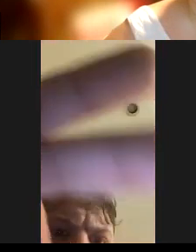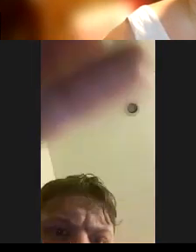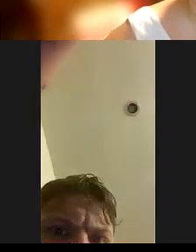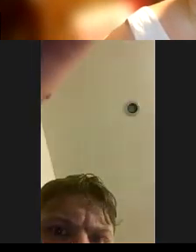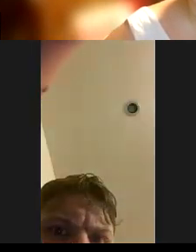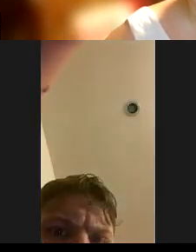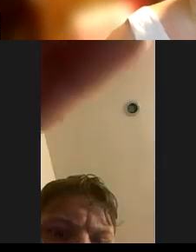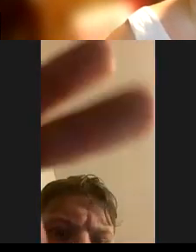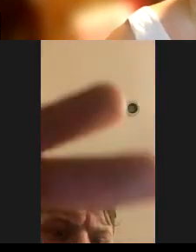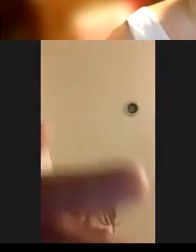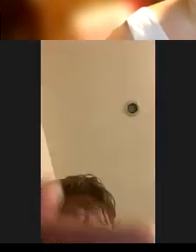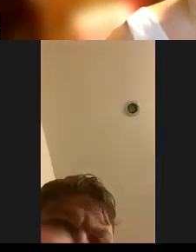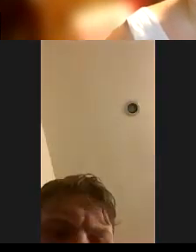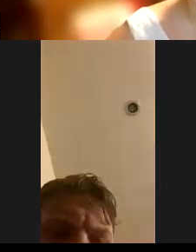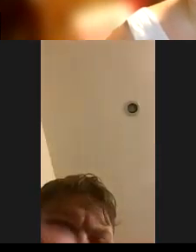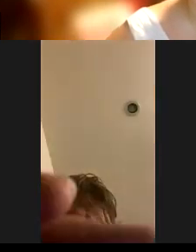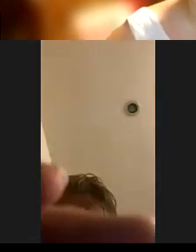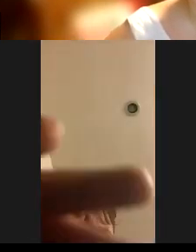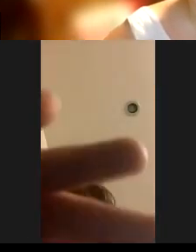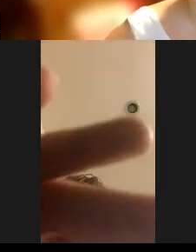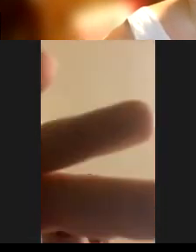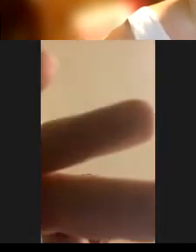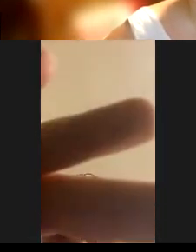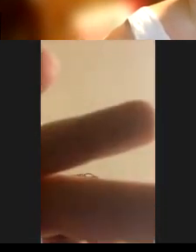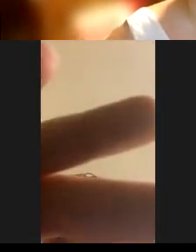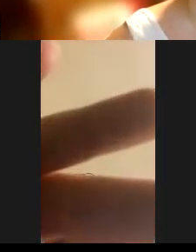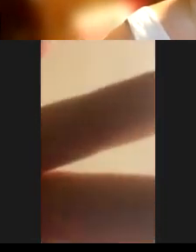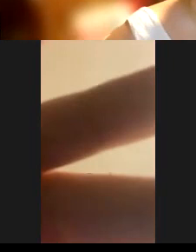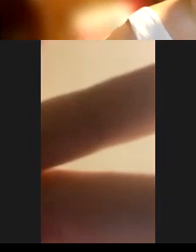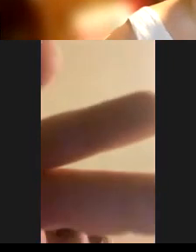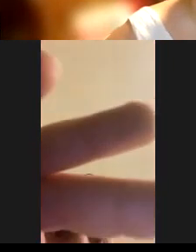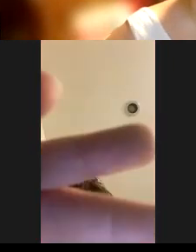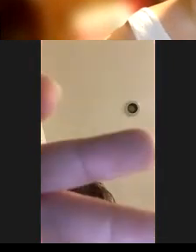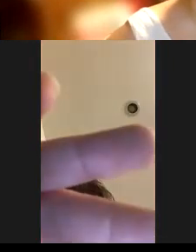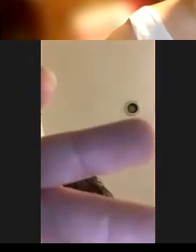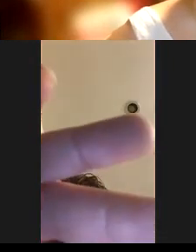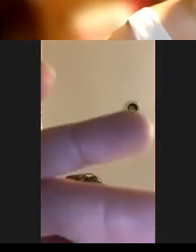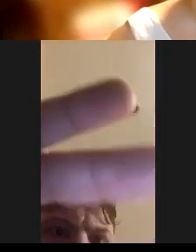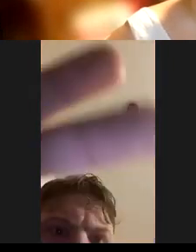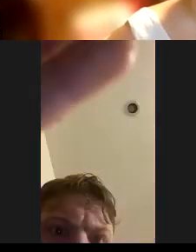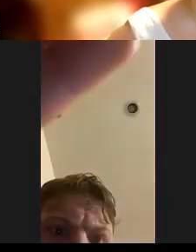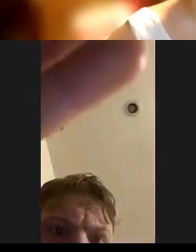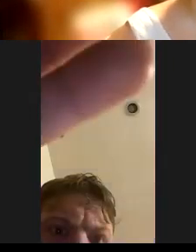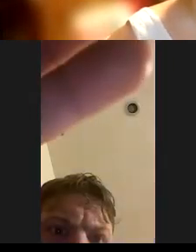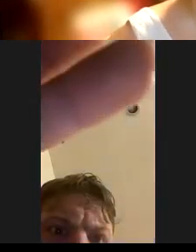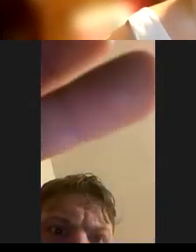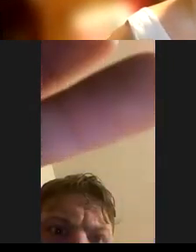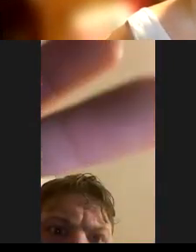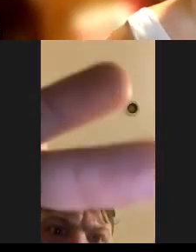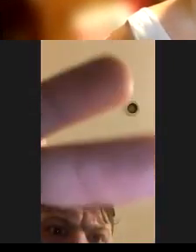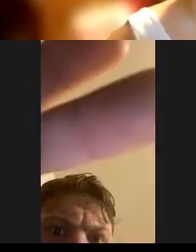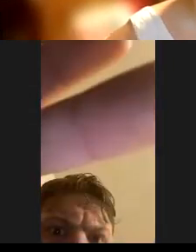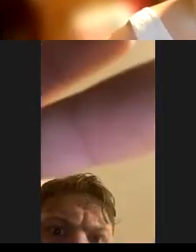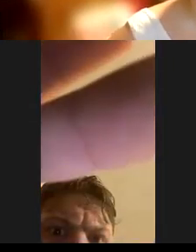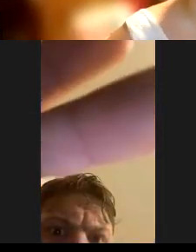like came from us to us as far as like learning about what we are able to do and like what we are able to